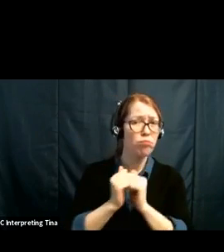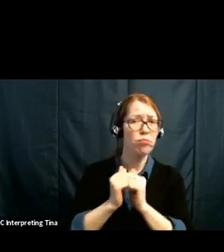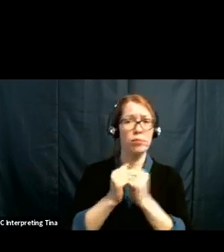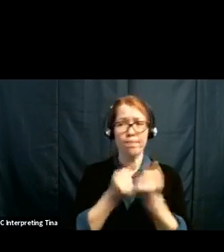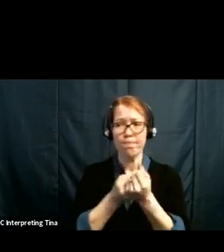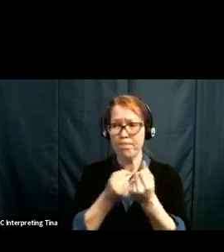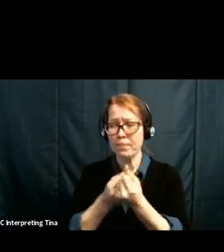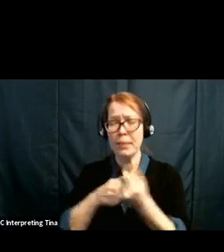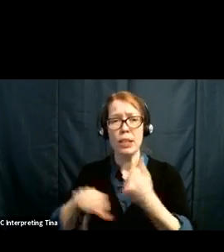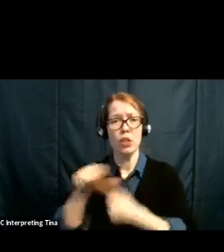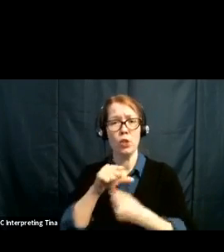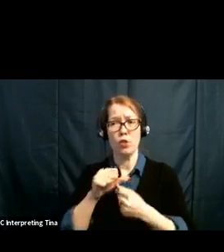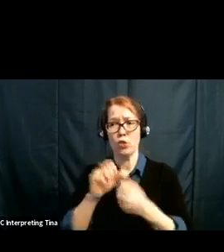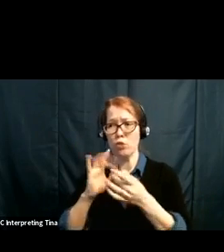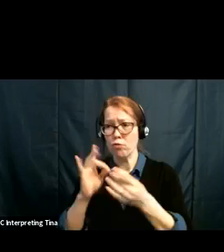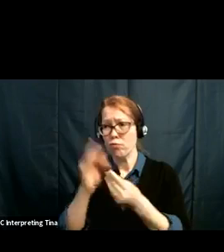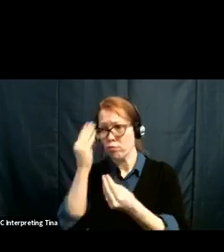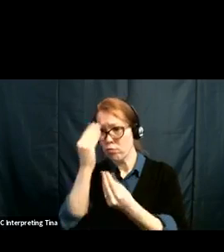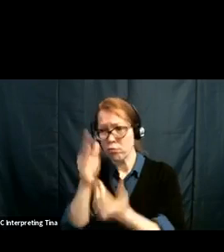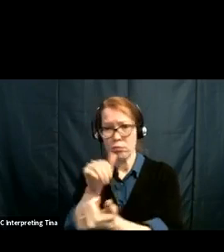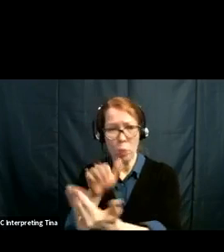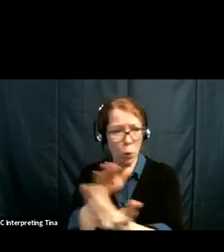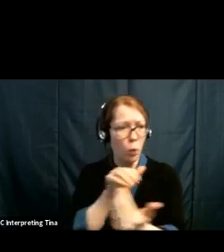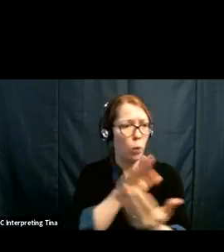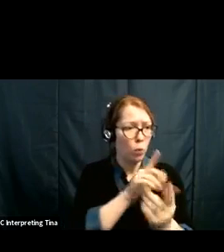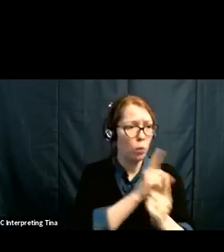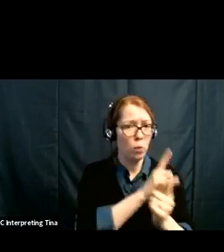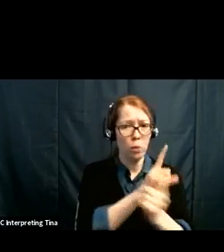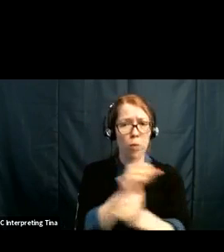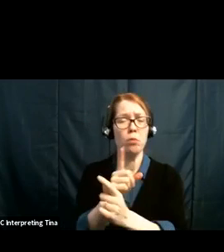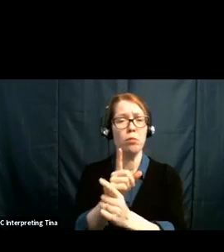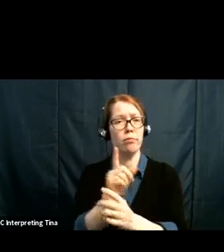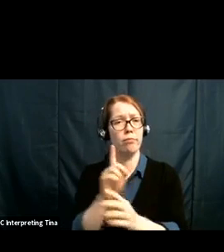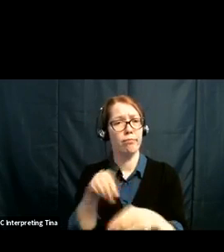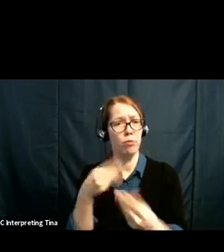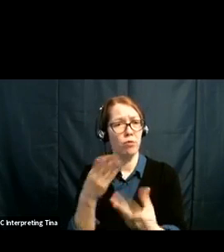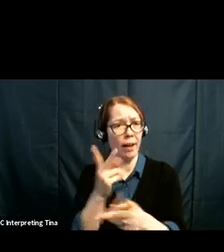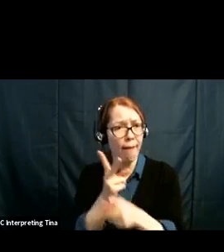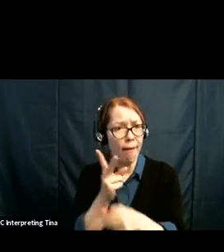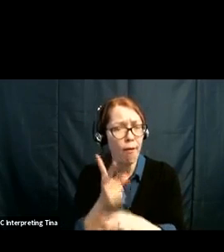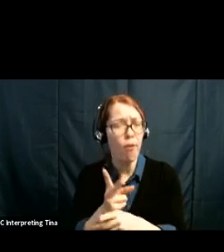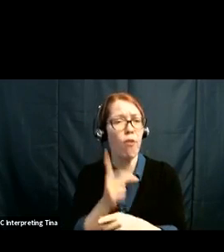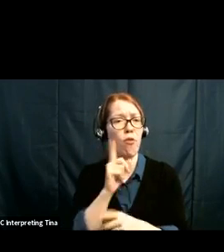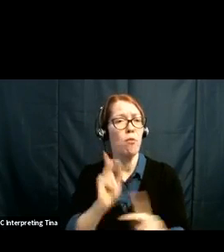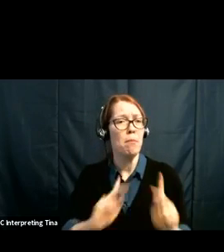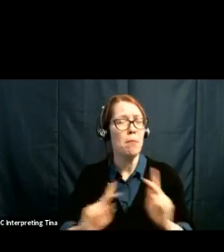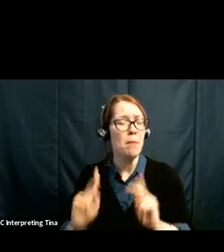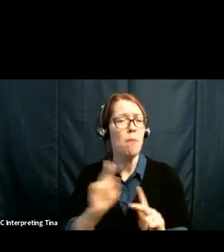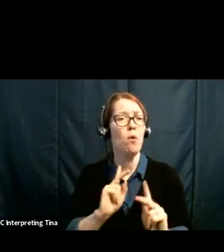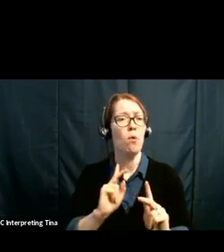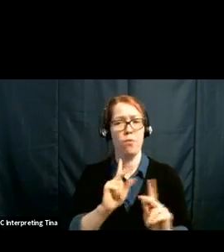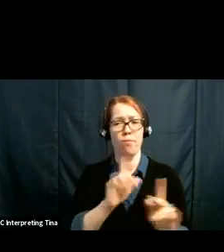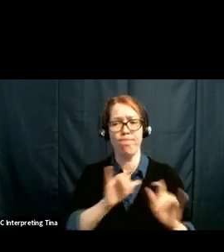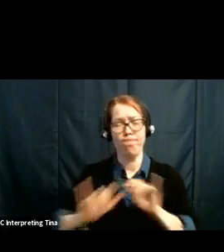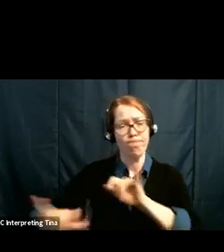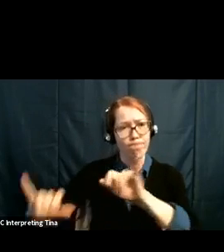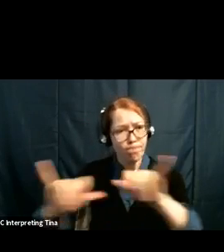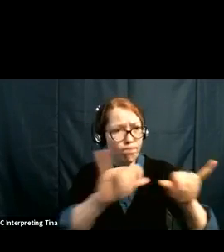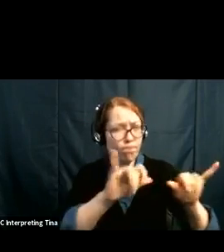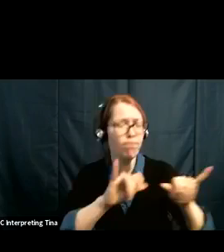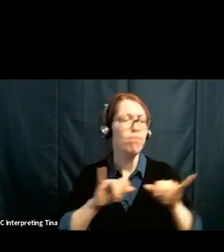same message out, to approach care in this, same way so we can be